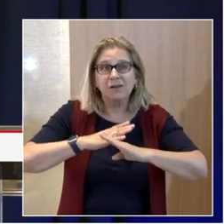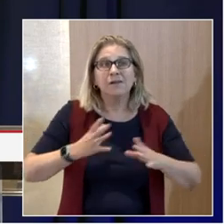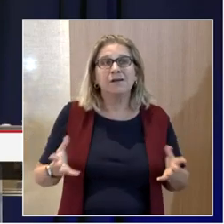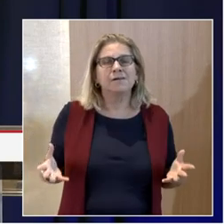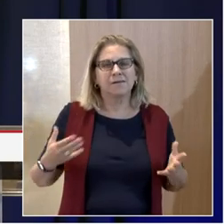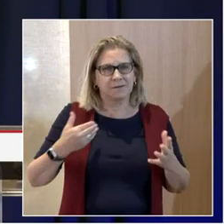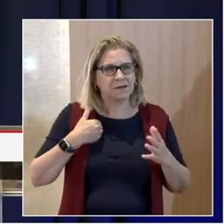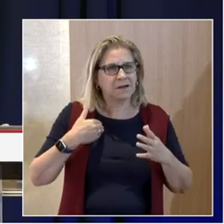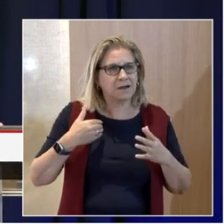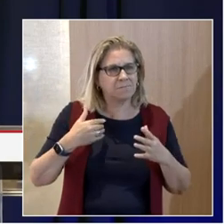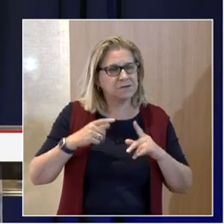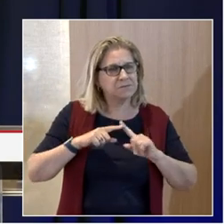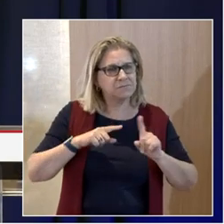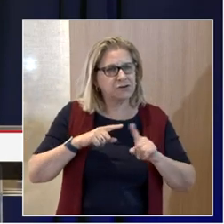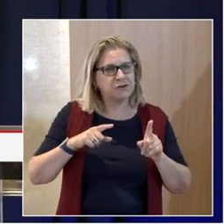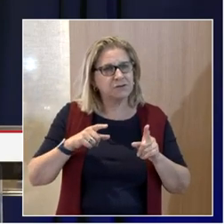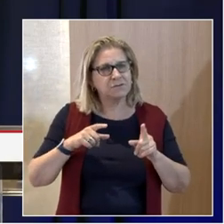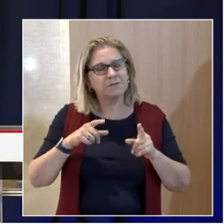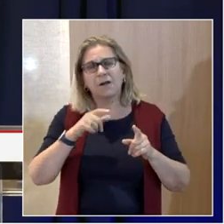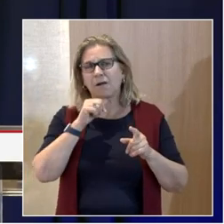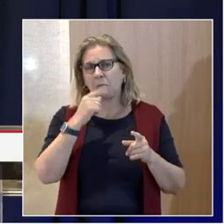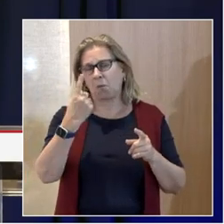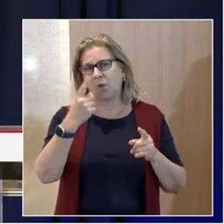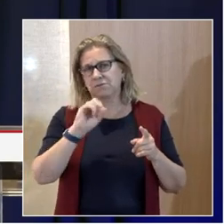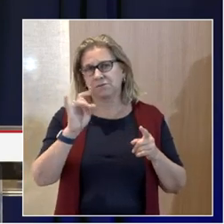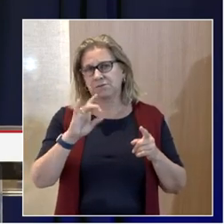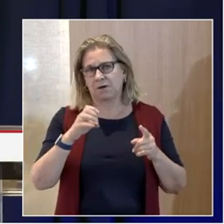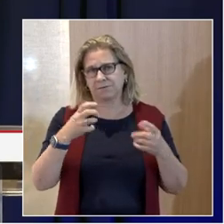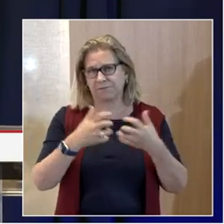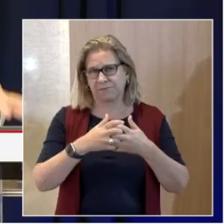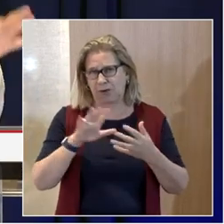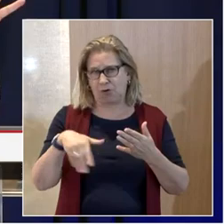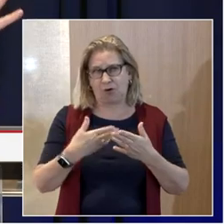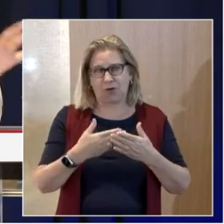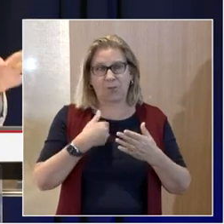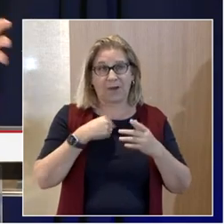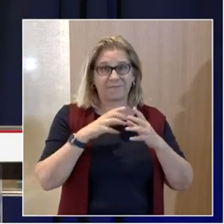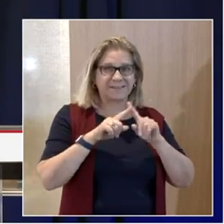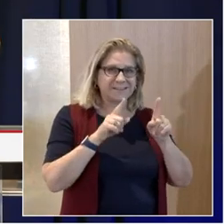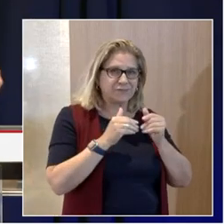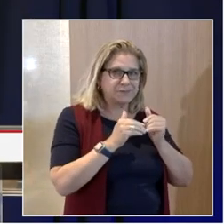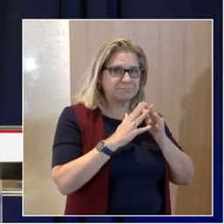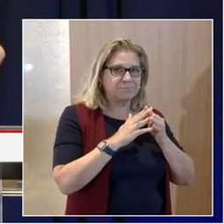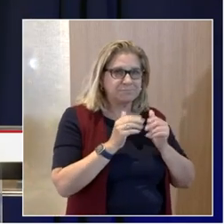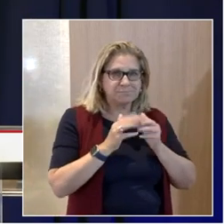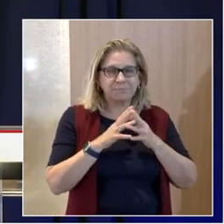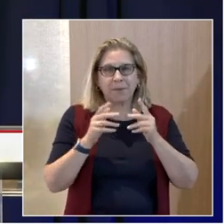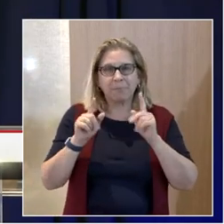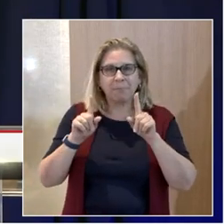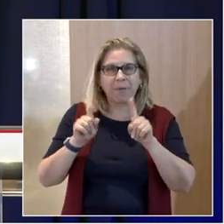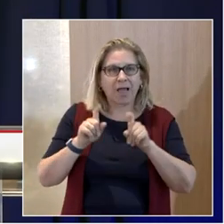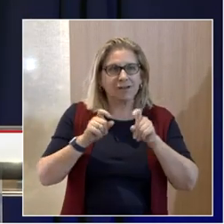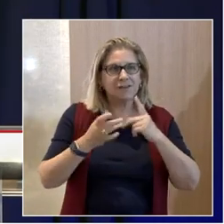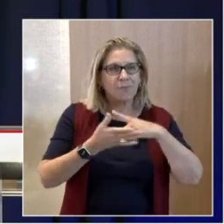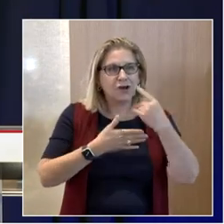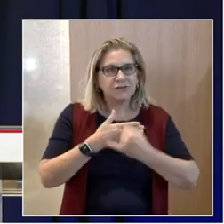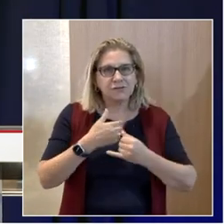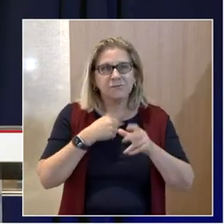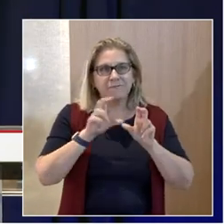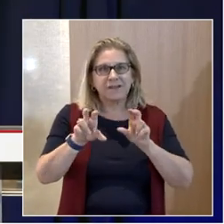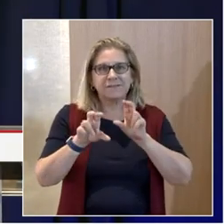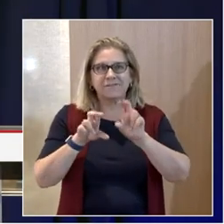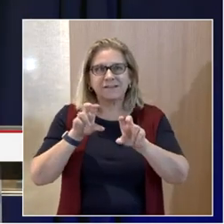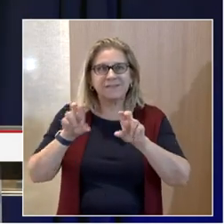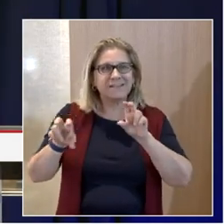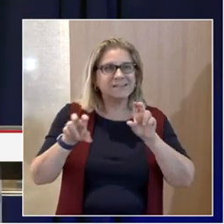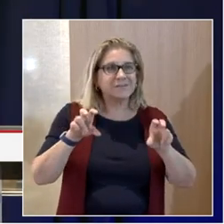one size fits all model for every neighborhood and community does not always work. We need to be empowering folks on the ground to use these funds